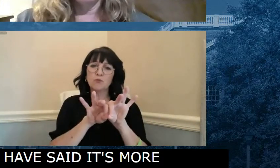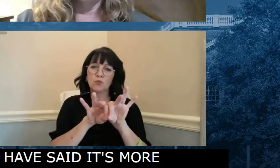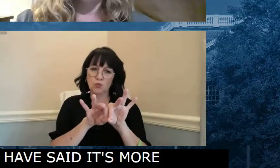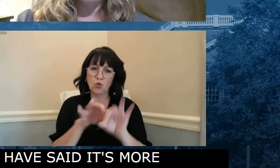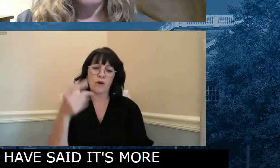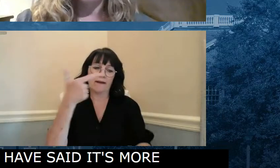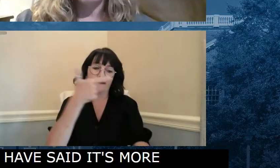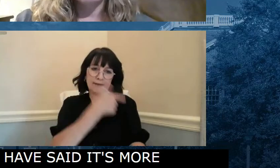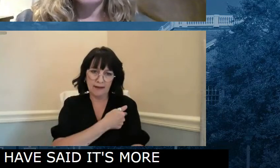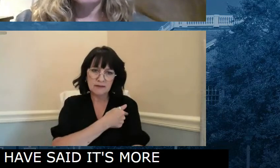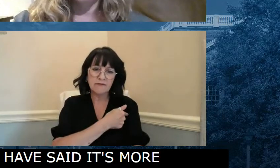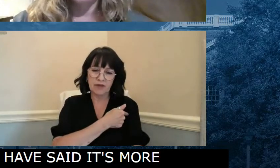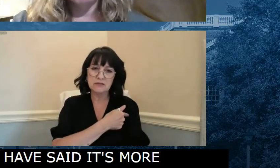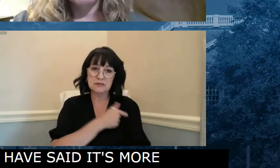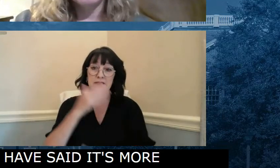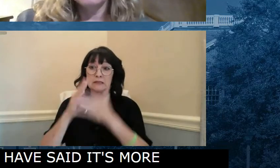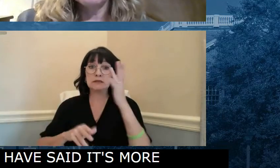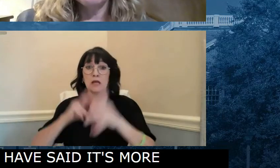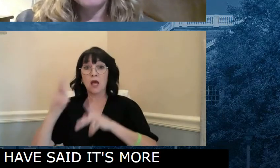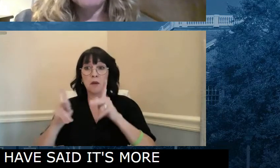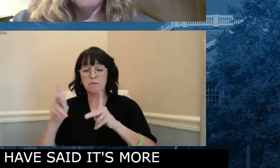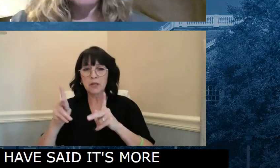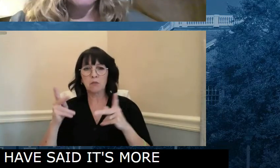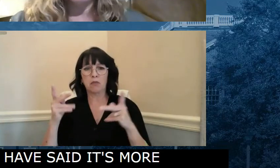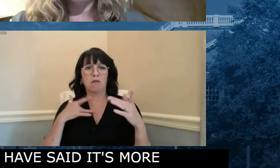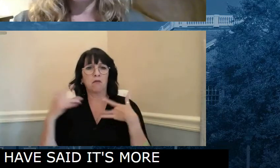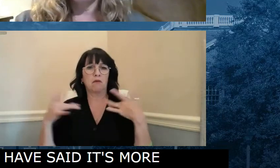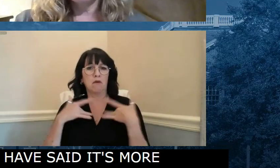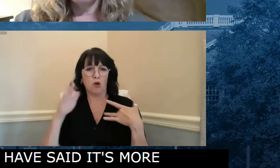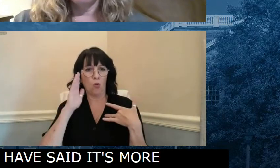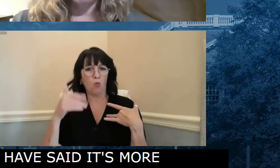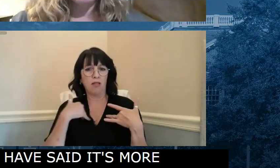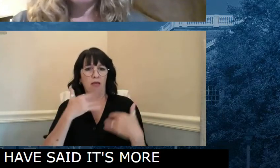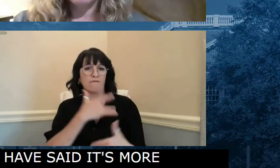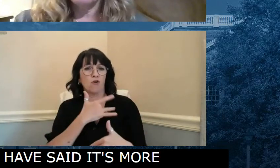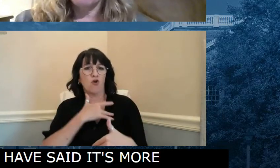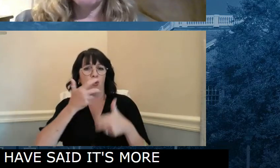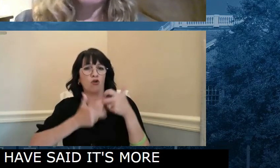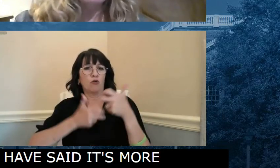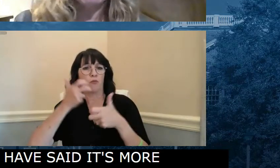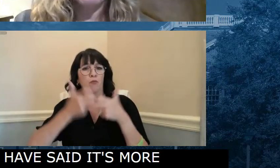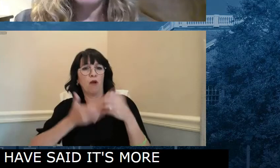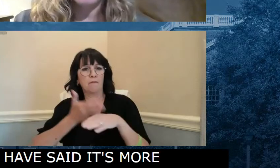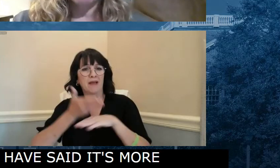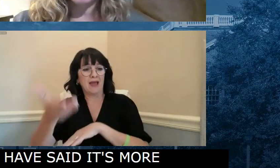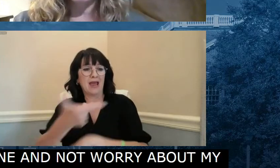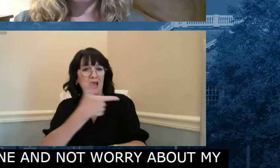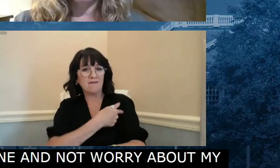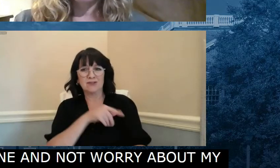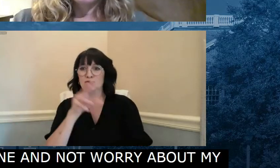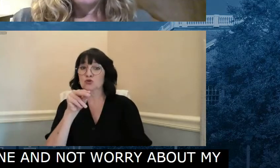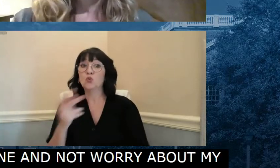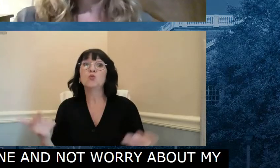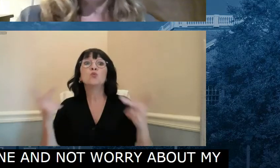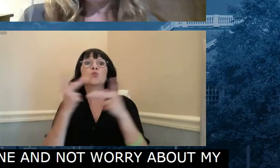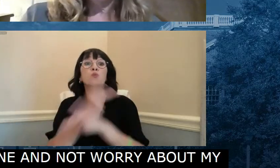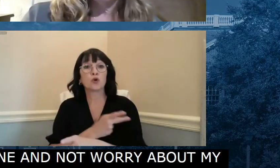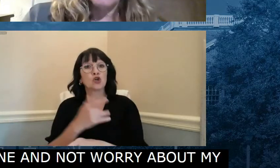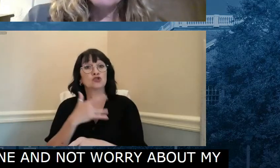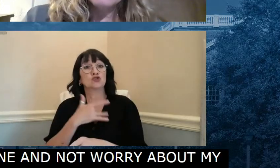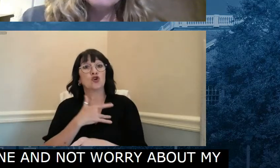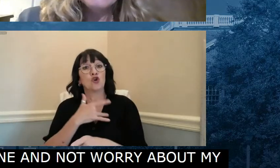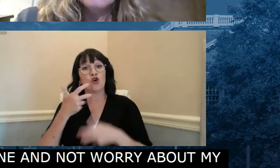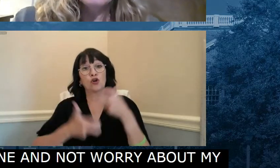and not worry about myocarditis or pericarditis and have them keep you from getting the vaccine.